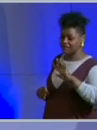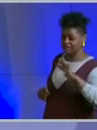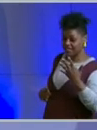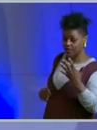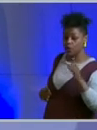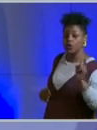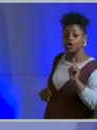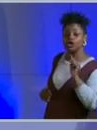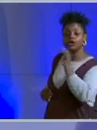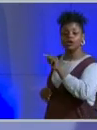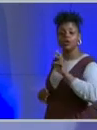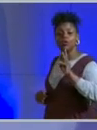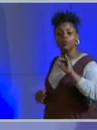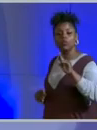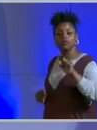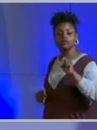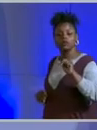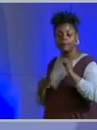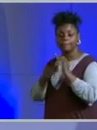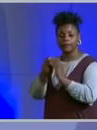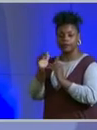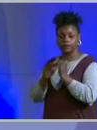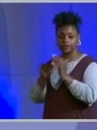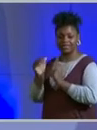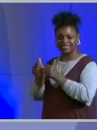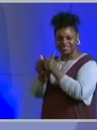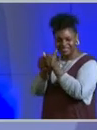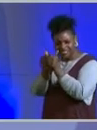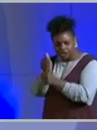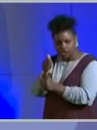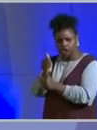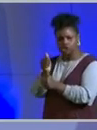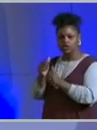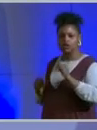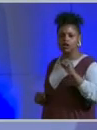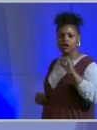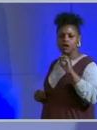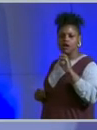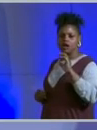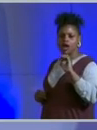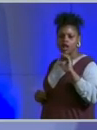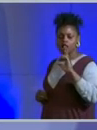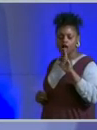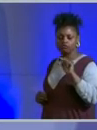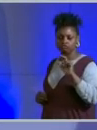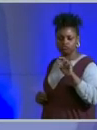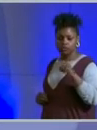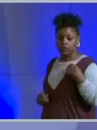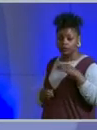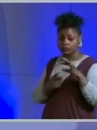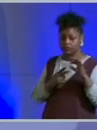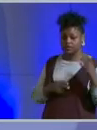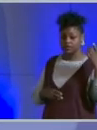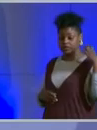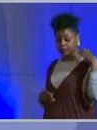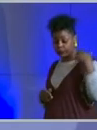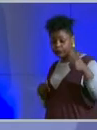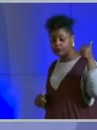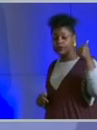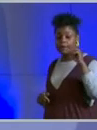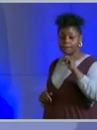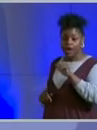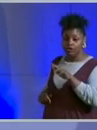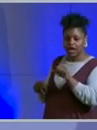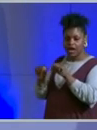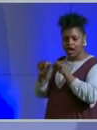Wilson Building. Each of the clusters that I have mentioned, our deputy mayors and agency directors will all